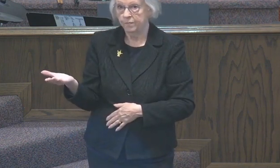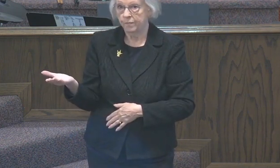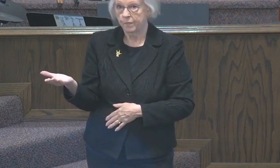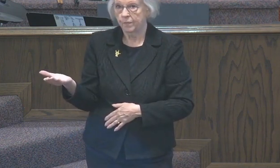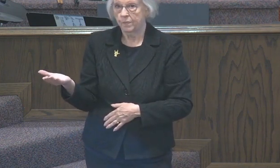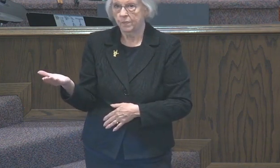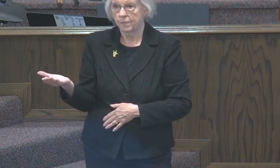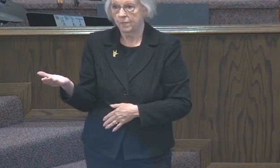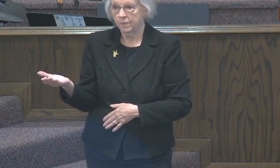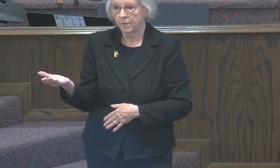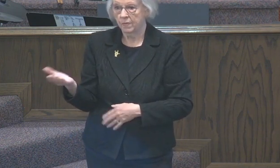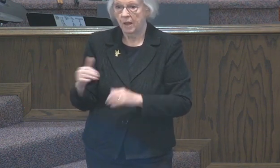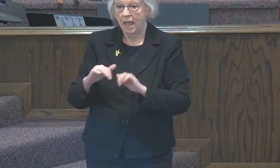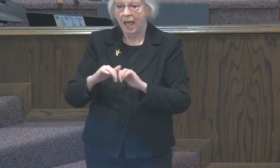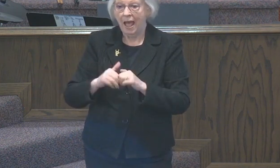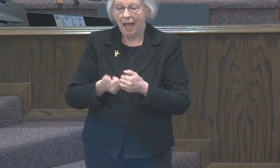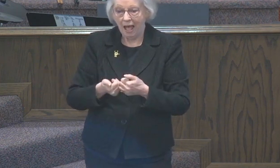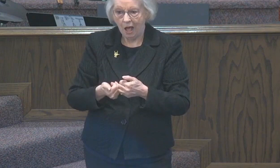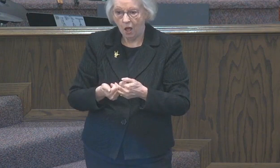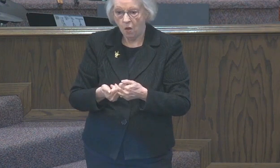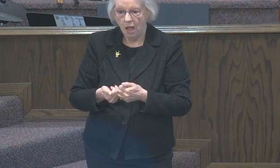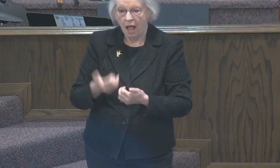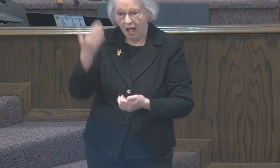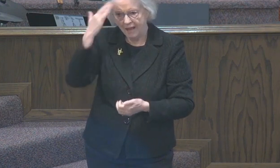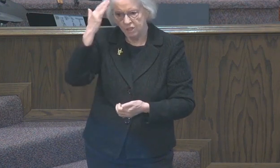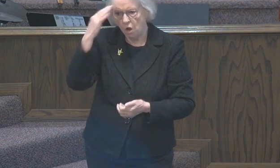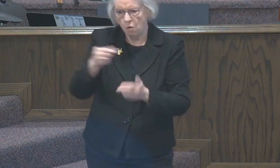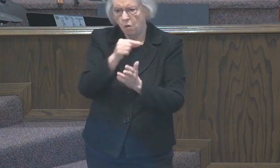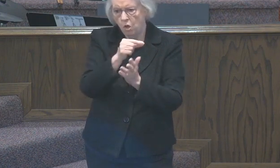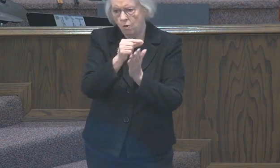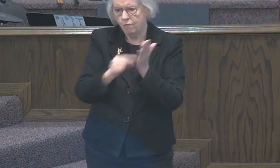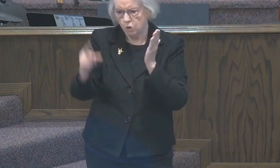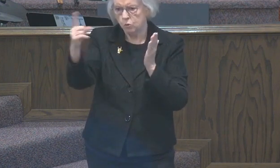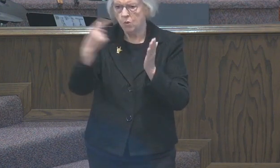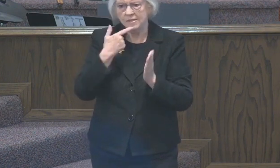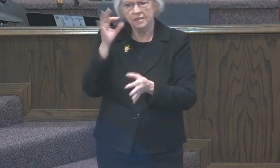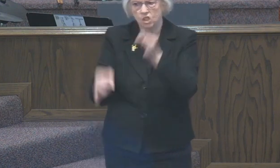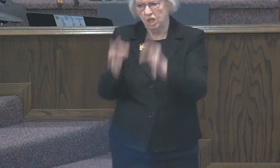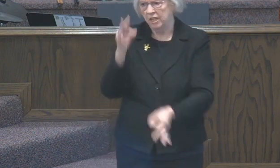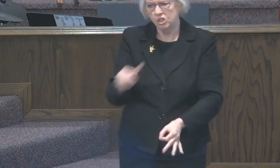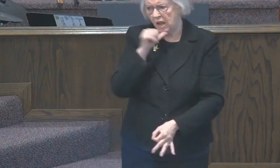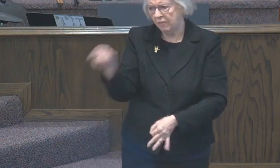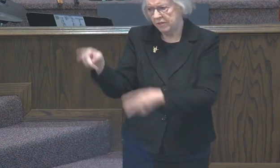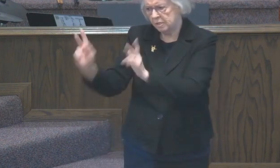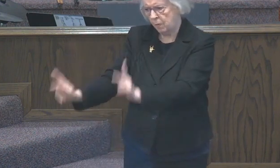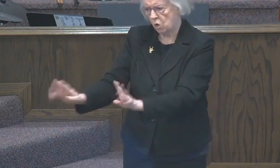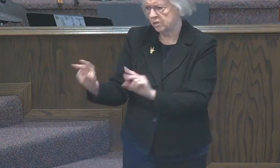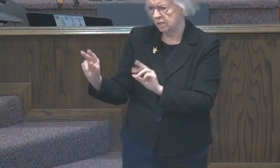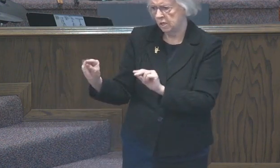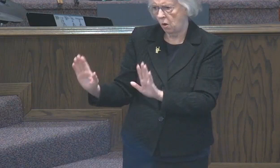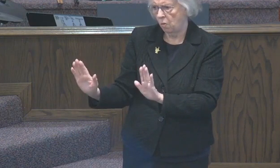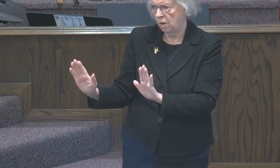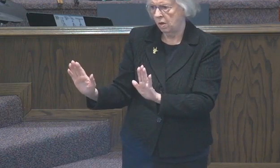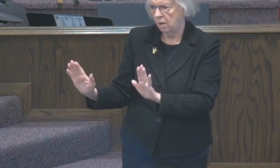knowing verse 1 says, judge not, verse 12 says, whatever you want men to do to you, do also to them. Let's work through